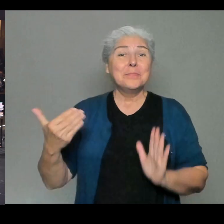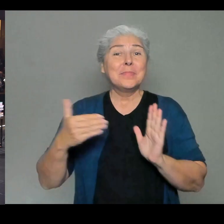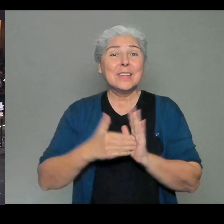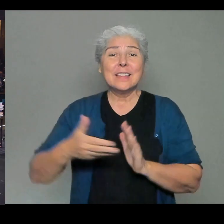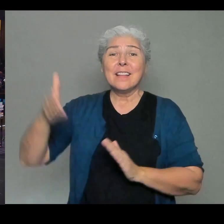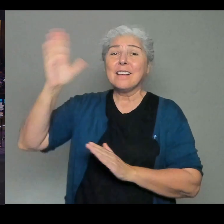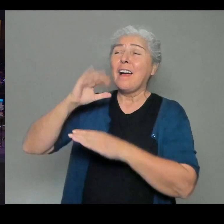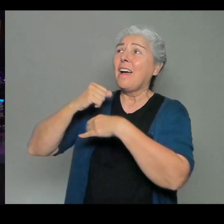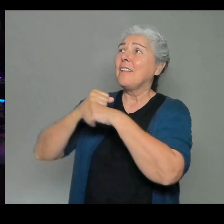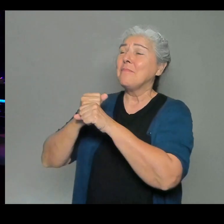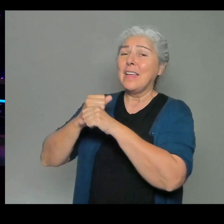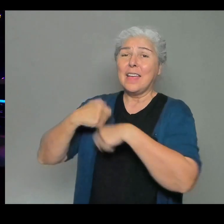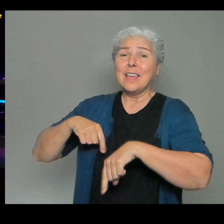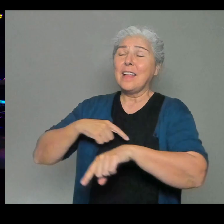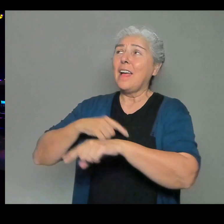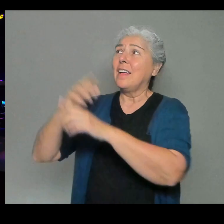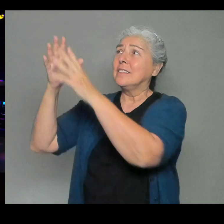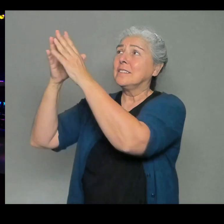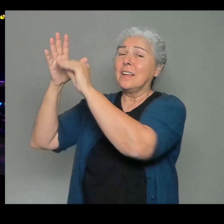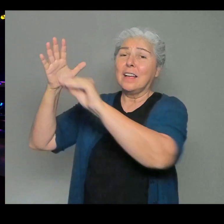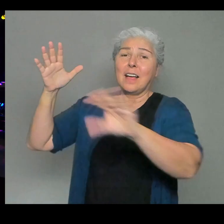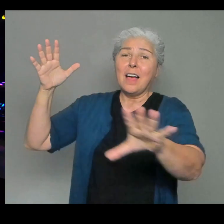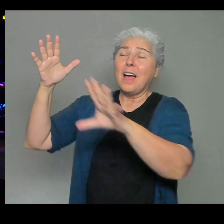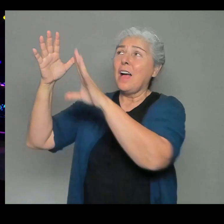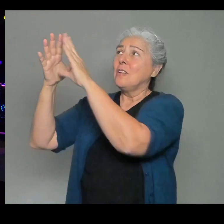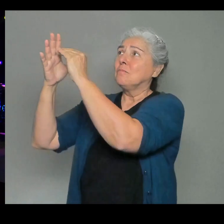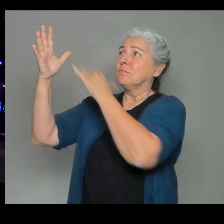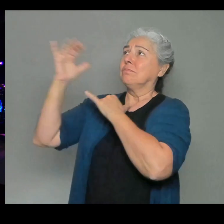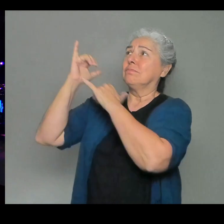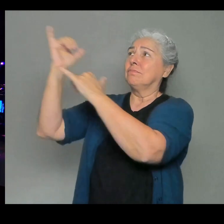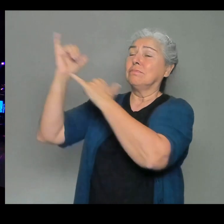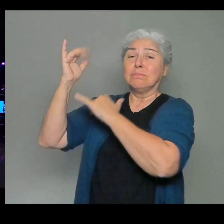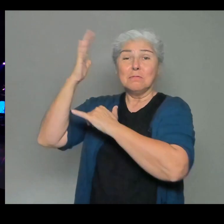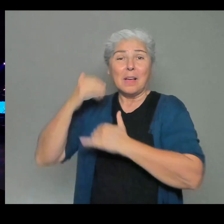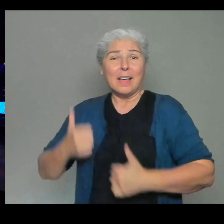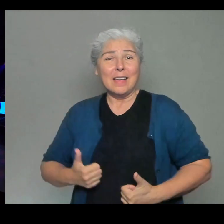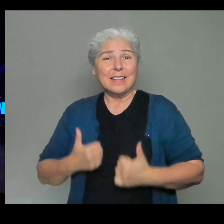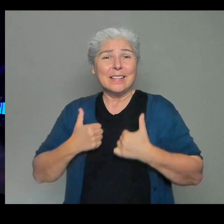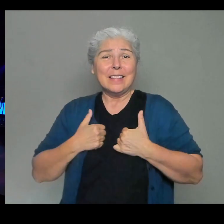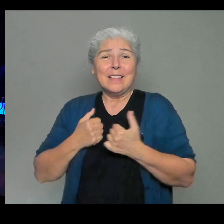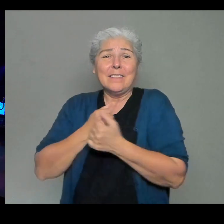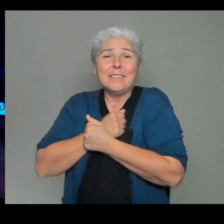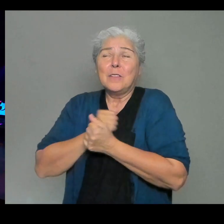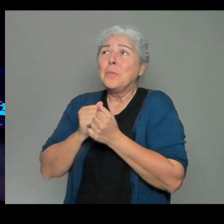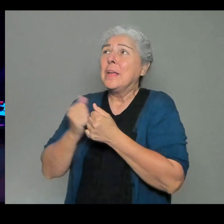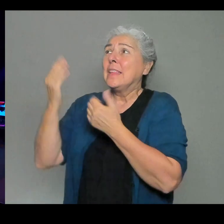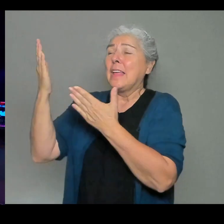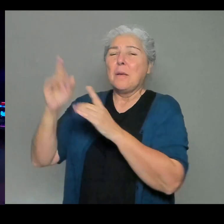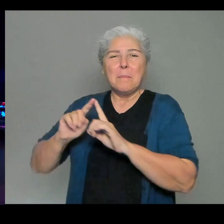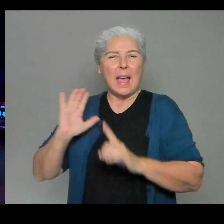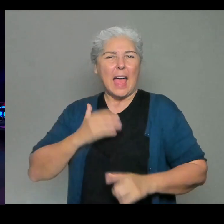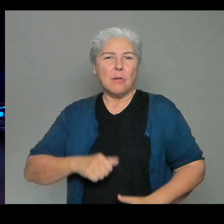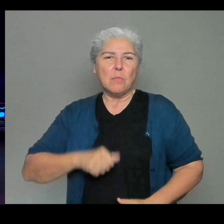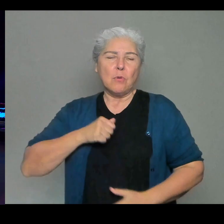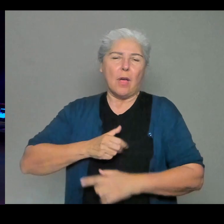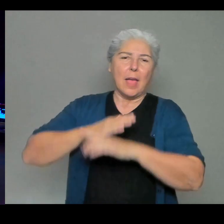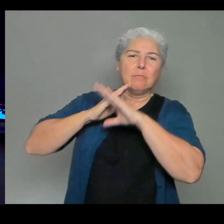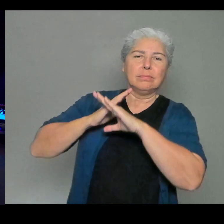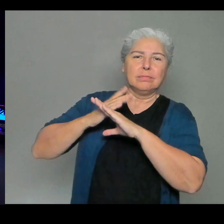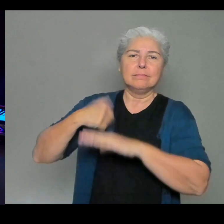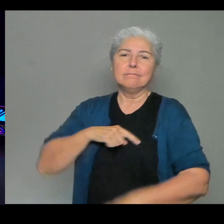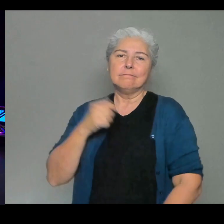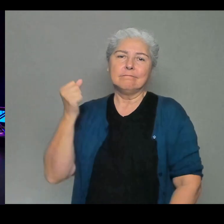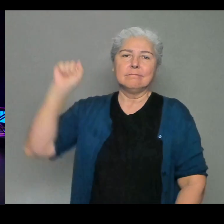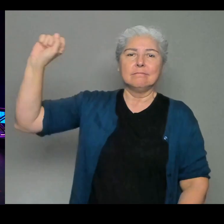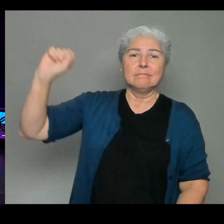Okay, one more time. God created us in his image to live in a loving relationship with him. Pridefully, we rebelled